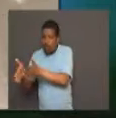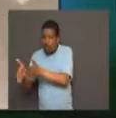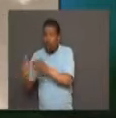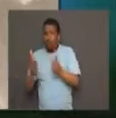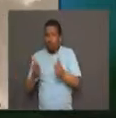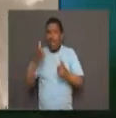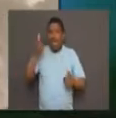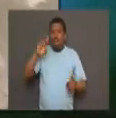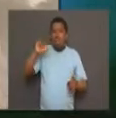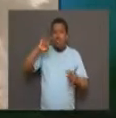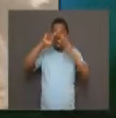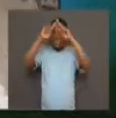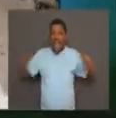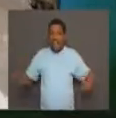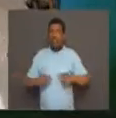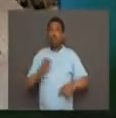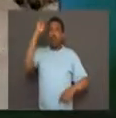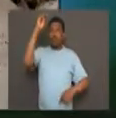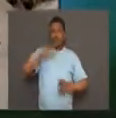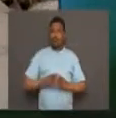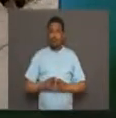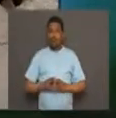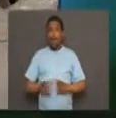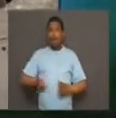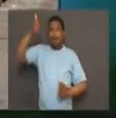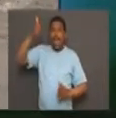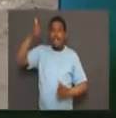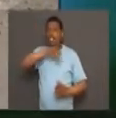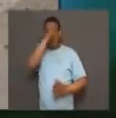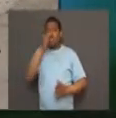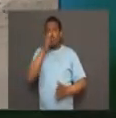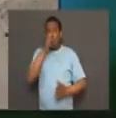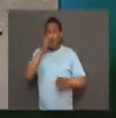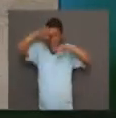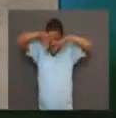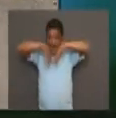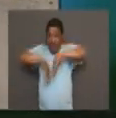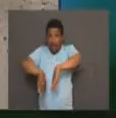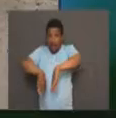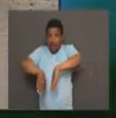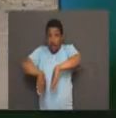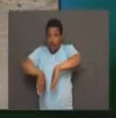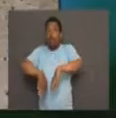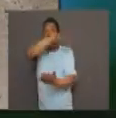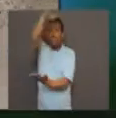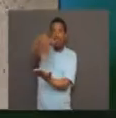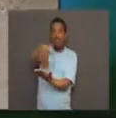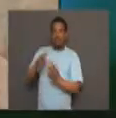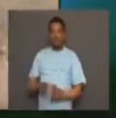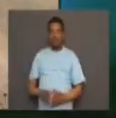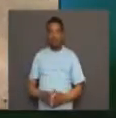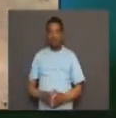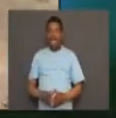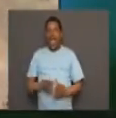Afar Triangle in the north, the main Ethiopian rift in the center,